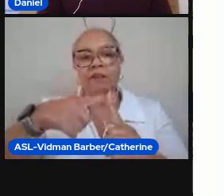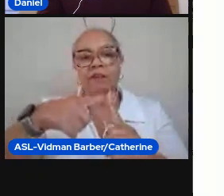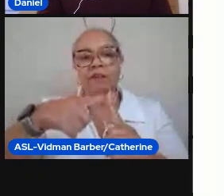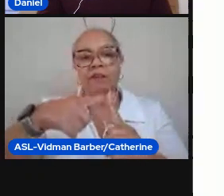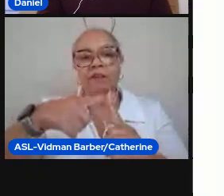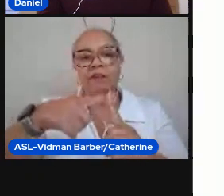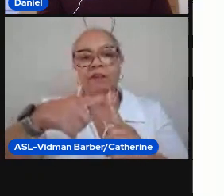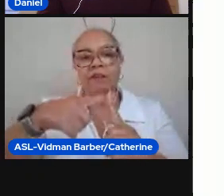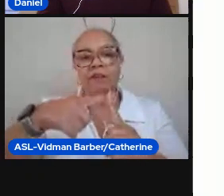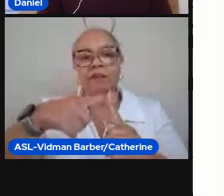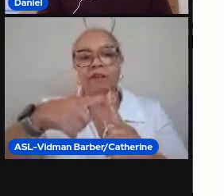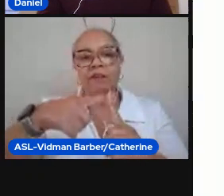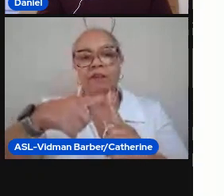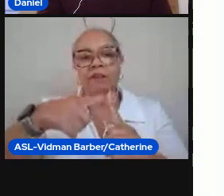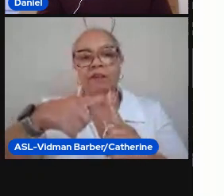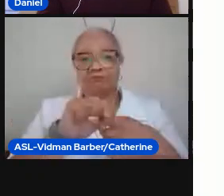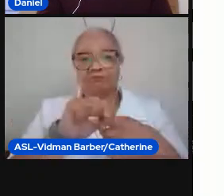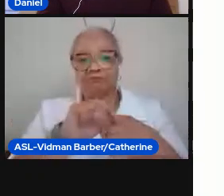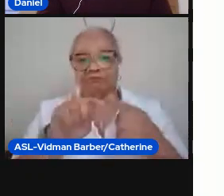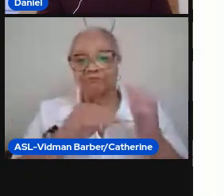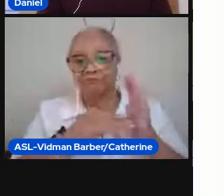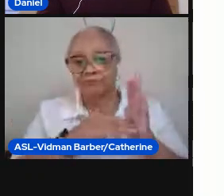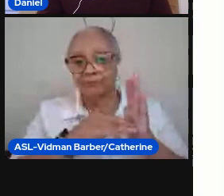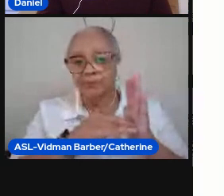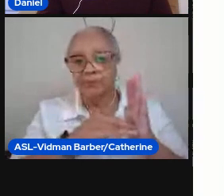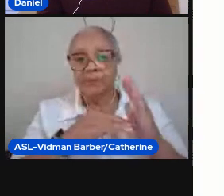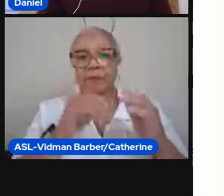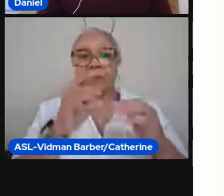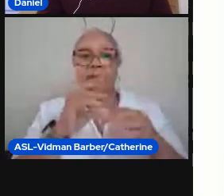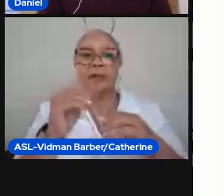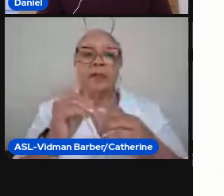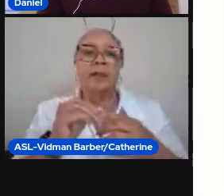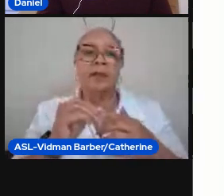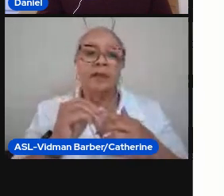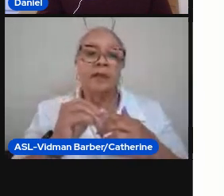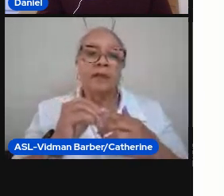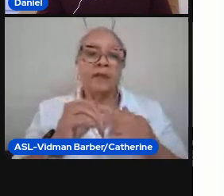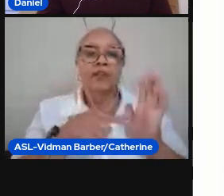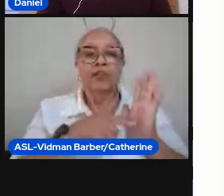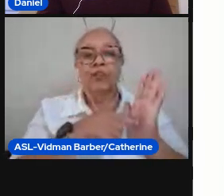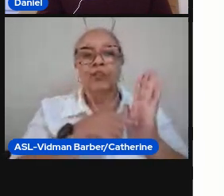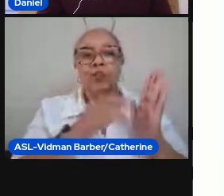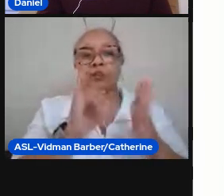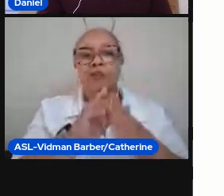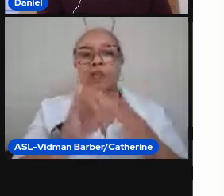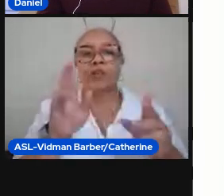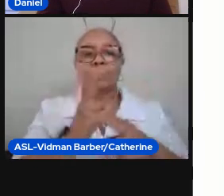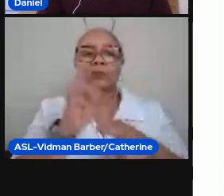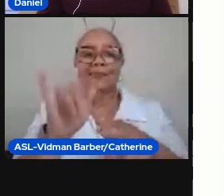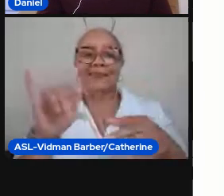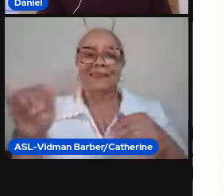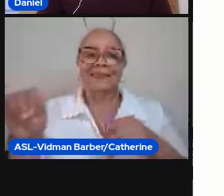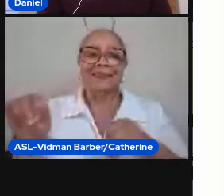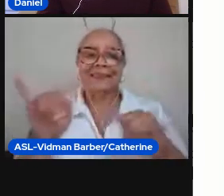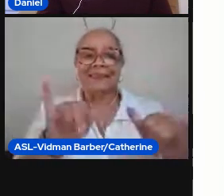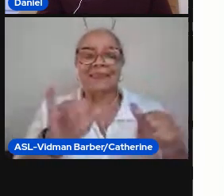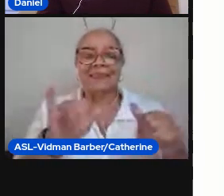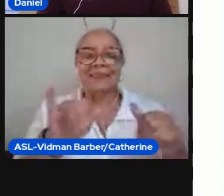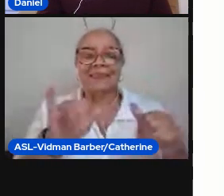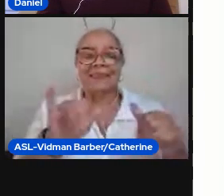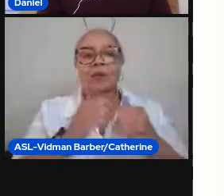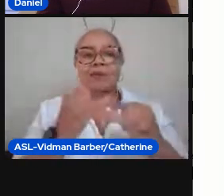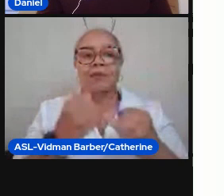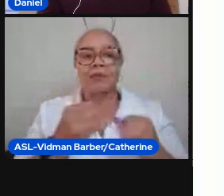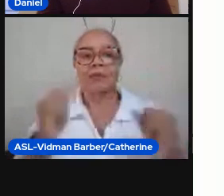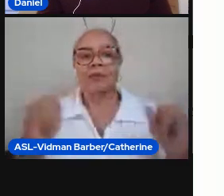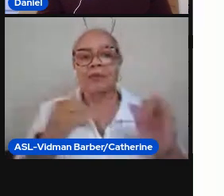training model, area under the curve. And in red, we show that using that same model in an independent data set, we could again